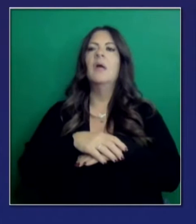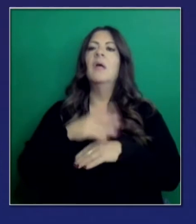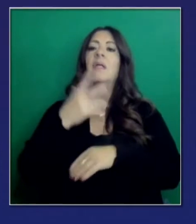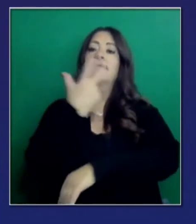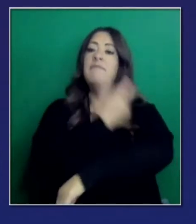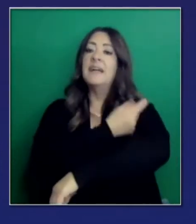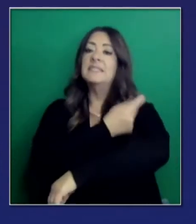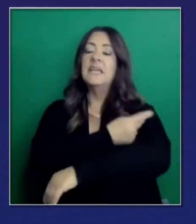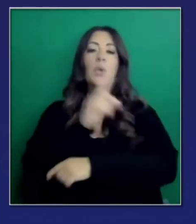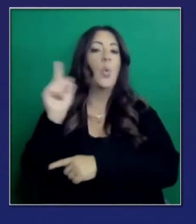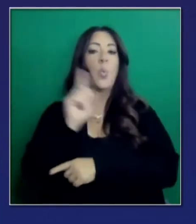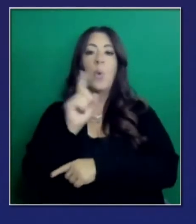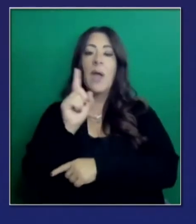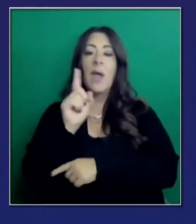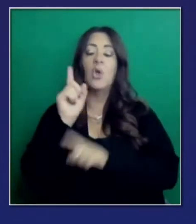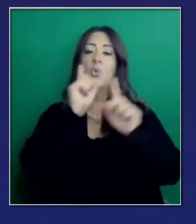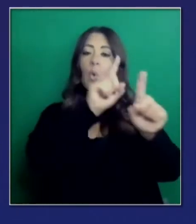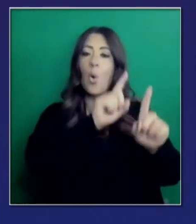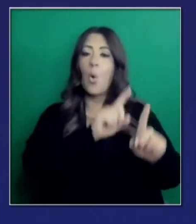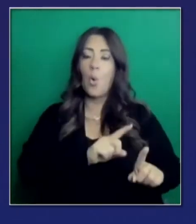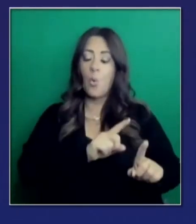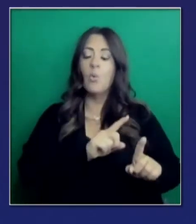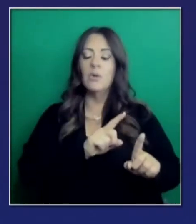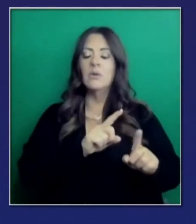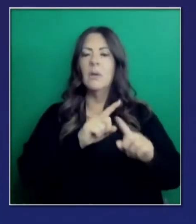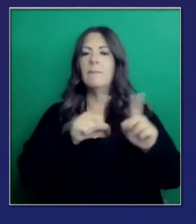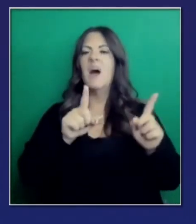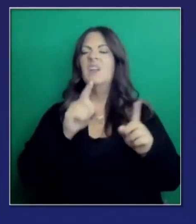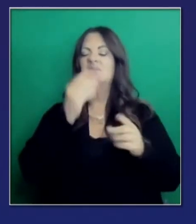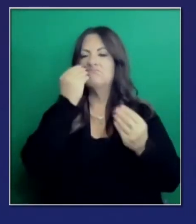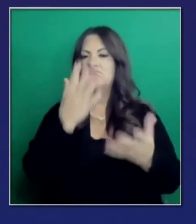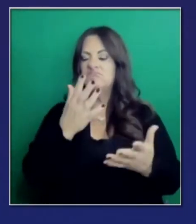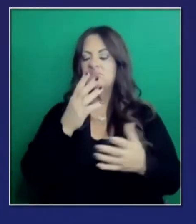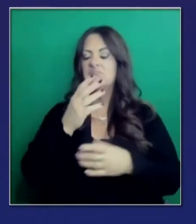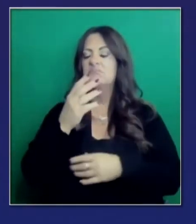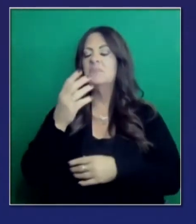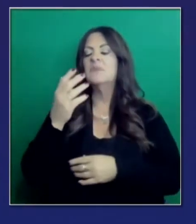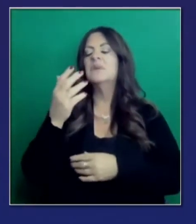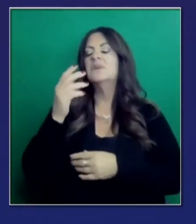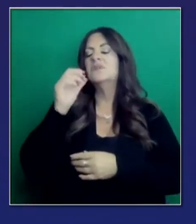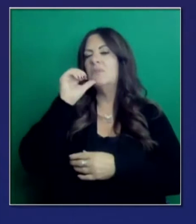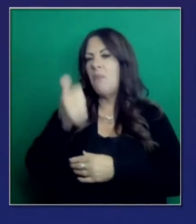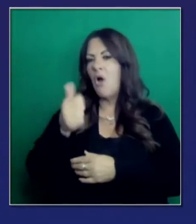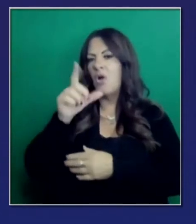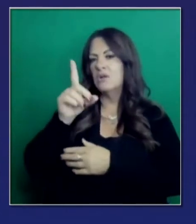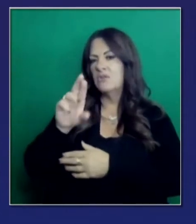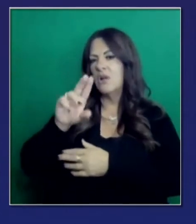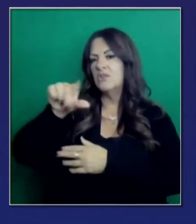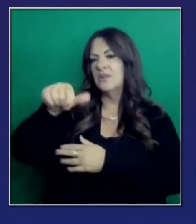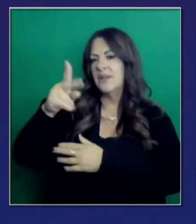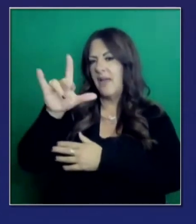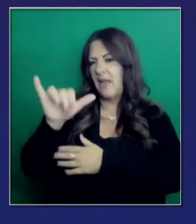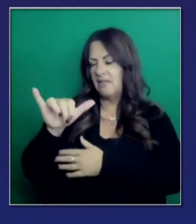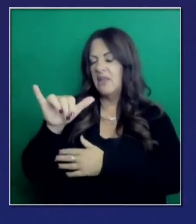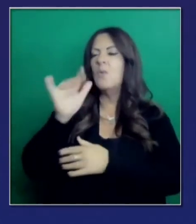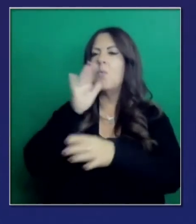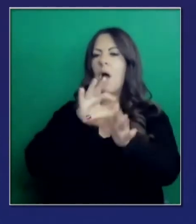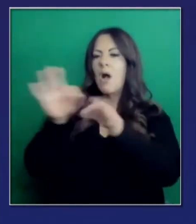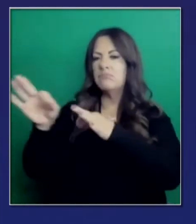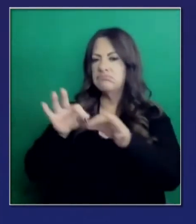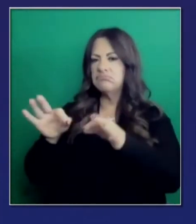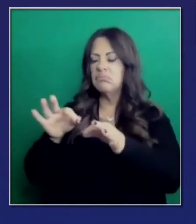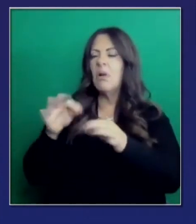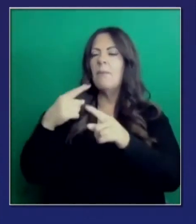I noted, and Dr. Galley's here today, but tomorrow he will be laying out with Yolanda Richardson, some others,